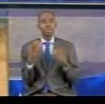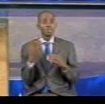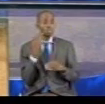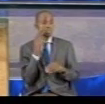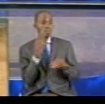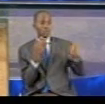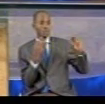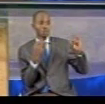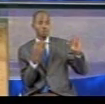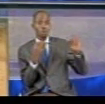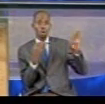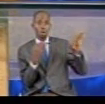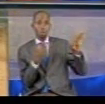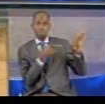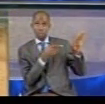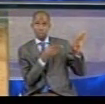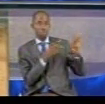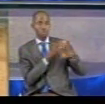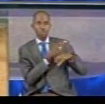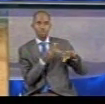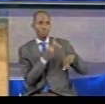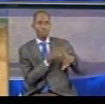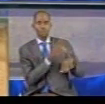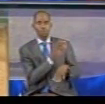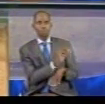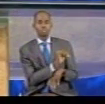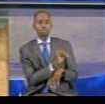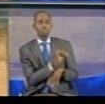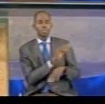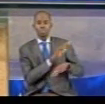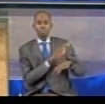them. Don't contend with them.